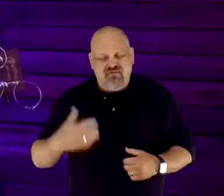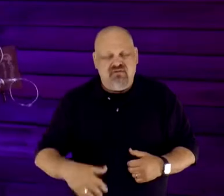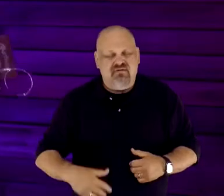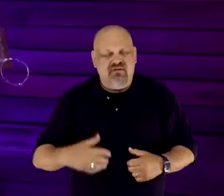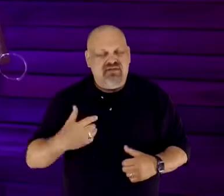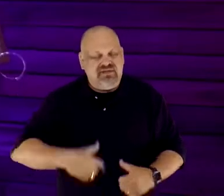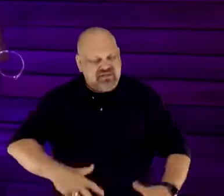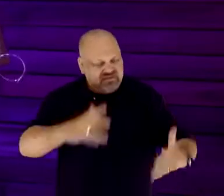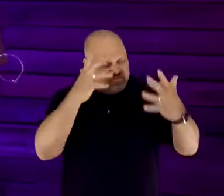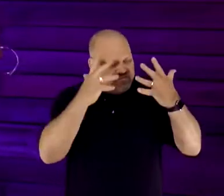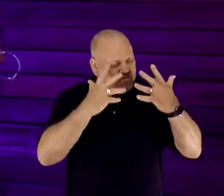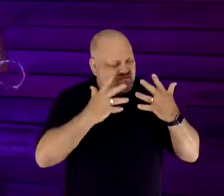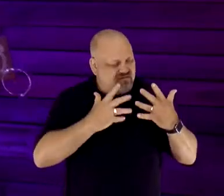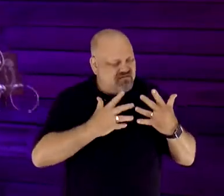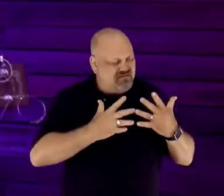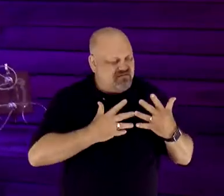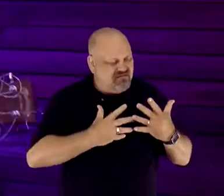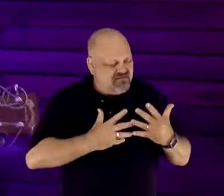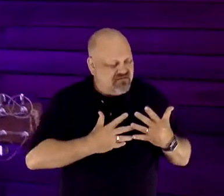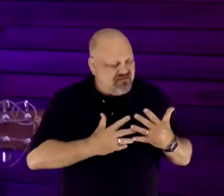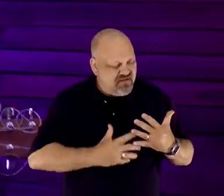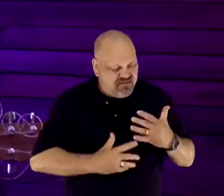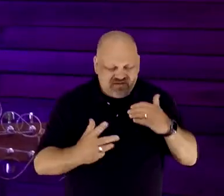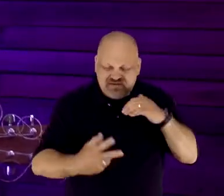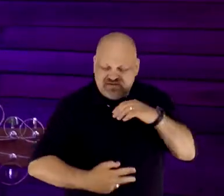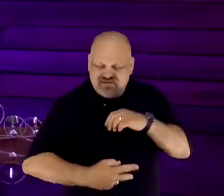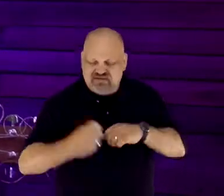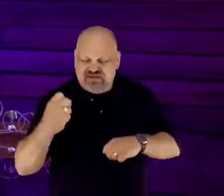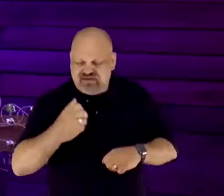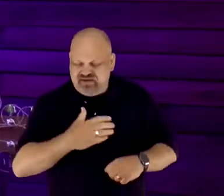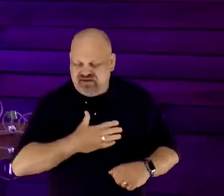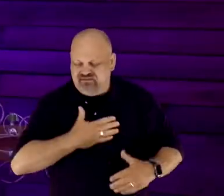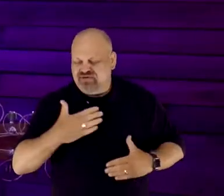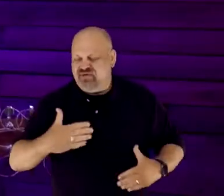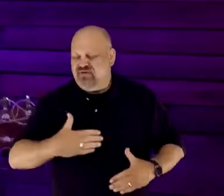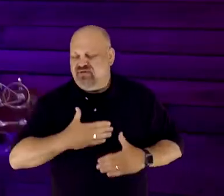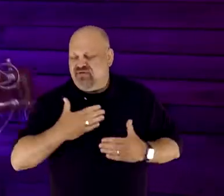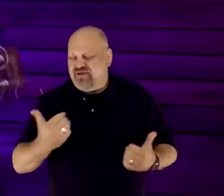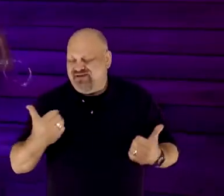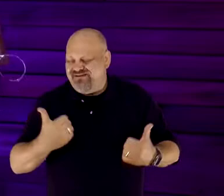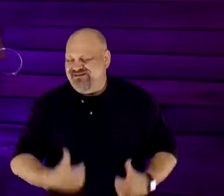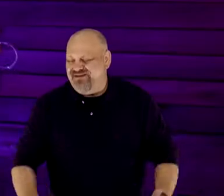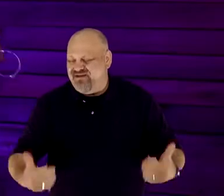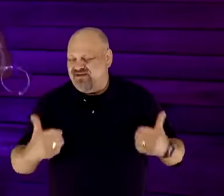when sorrow comes to steal the joy I own,